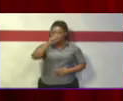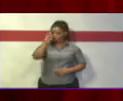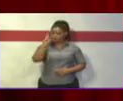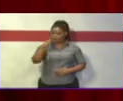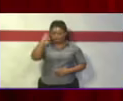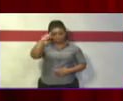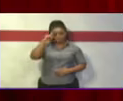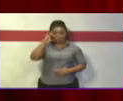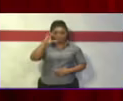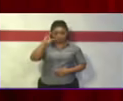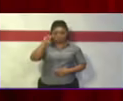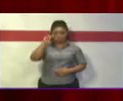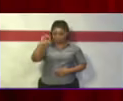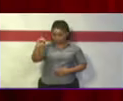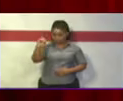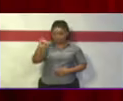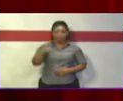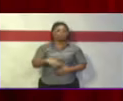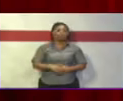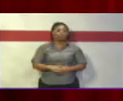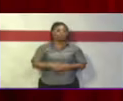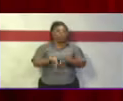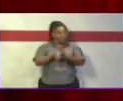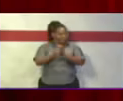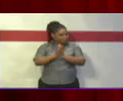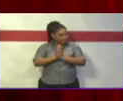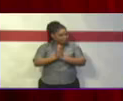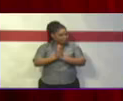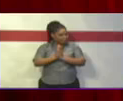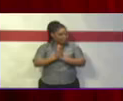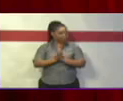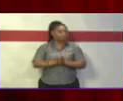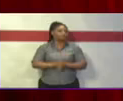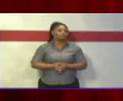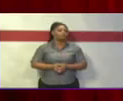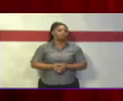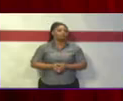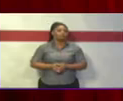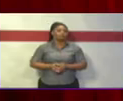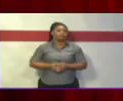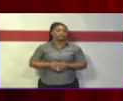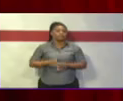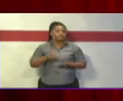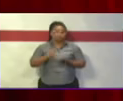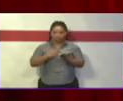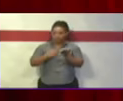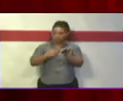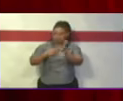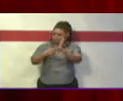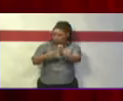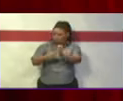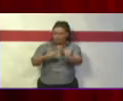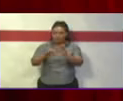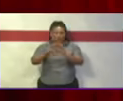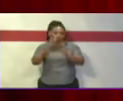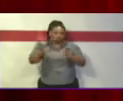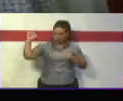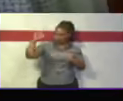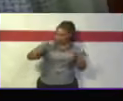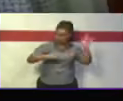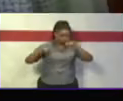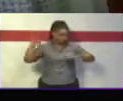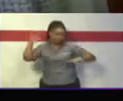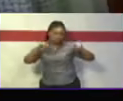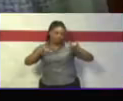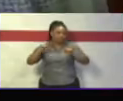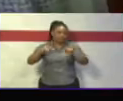CMO. So CMO, I just want to follow up on some of the discussion we've been having about the borders and the fully vaccinated people coming in with